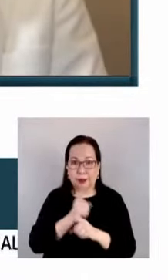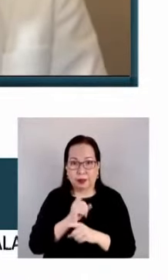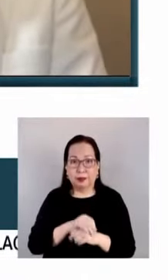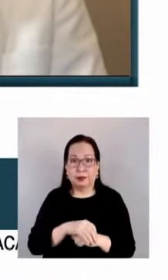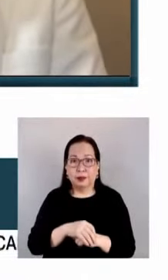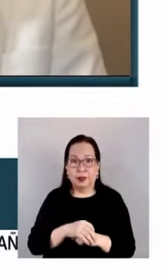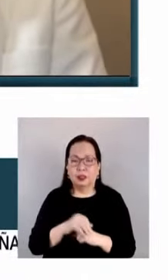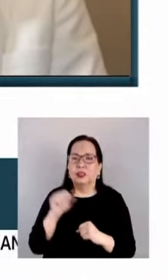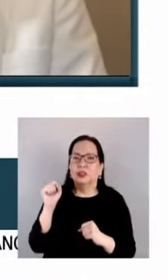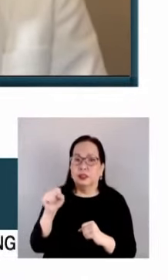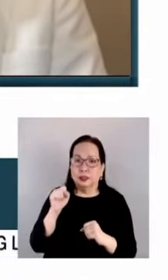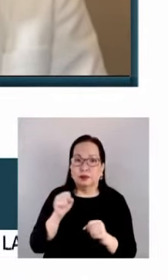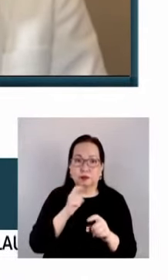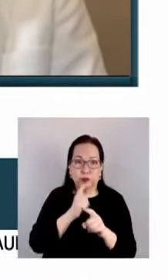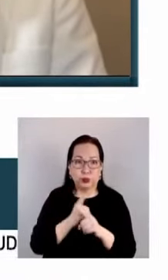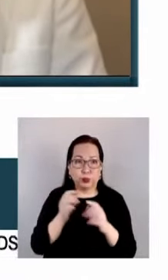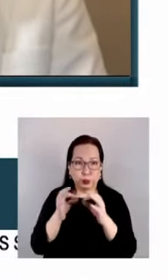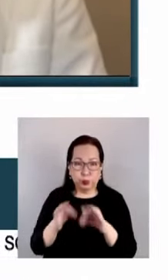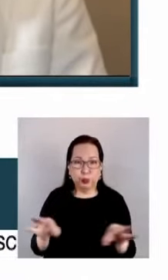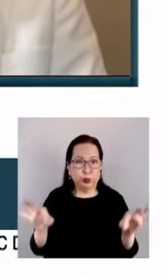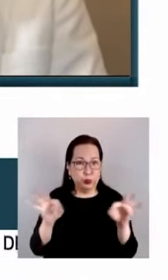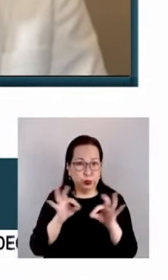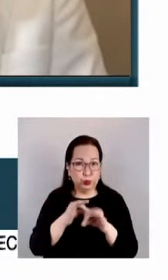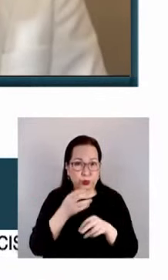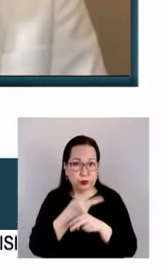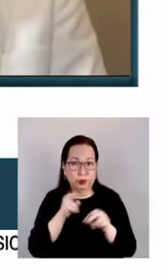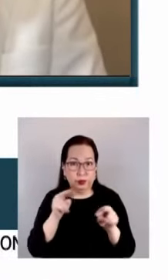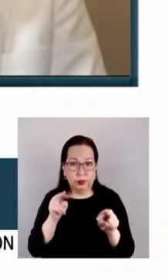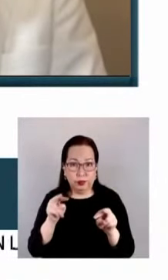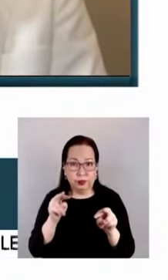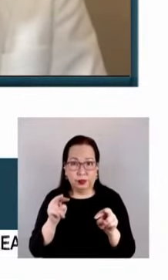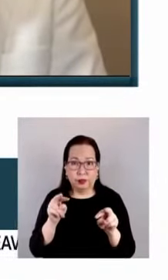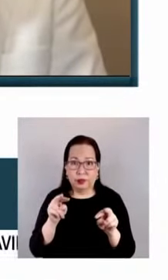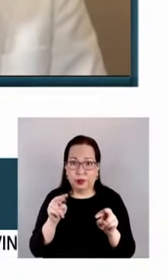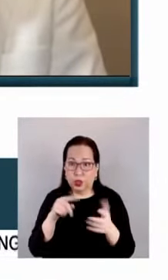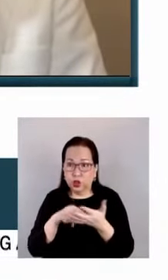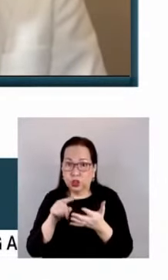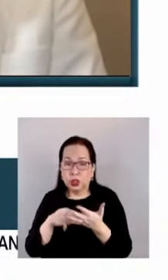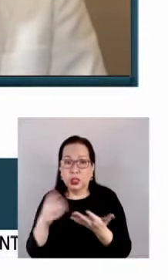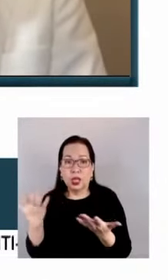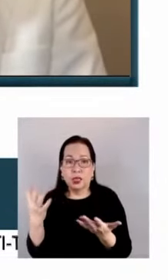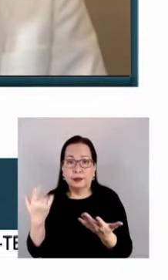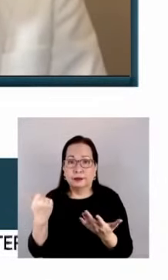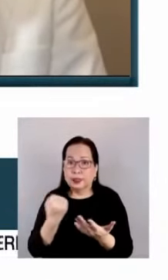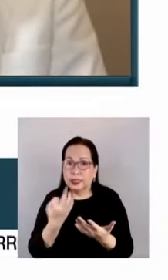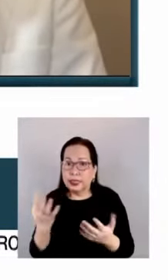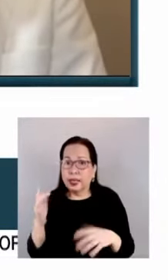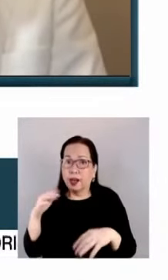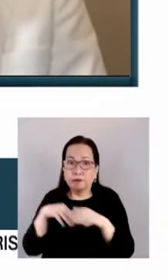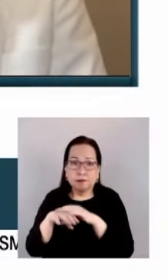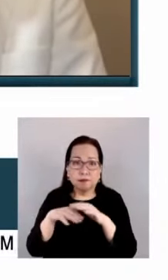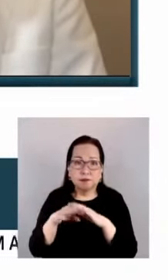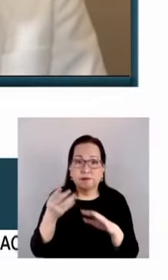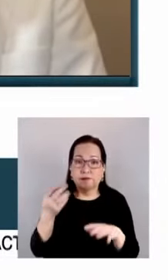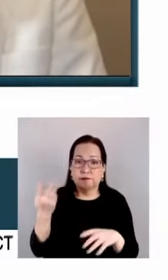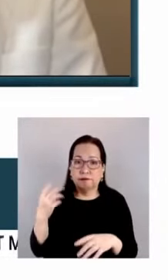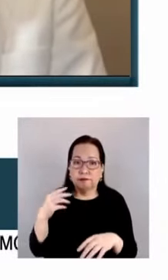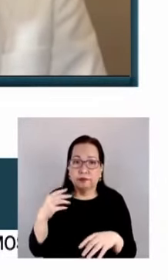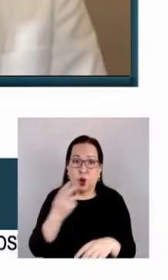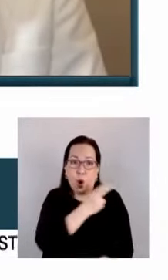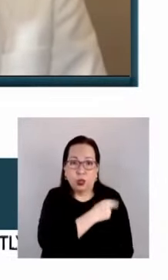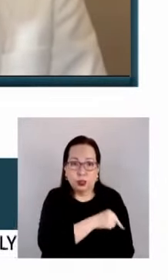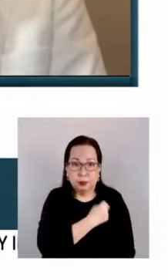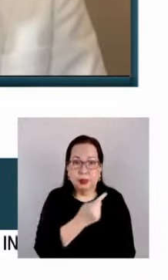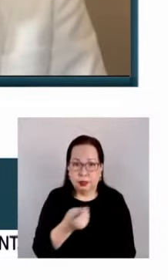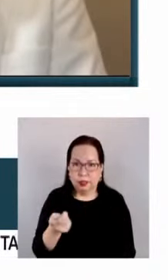important parameter that we are monitoring now is always the healthcare utilization. Always the number of patients who are coming to the